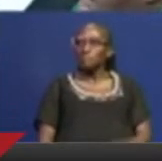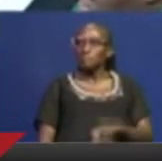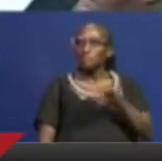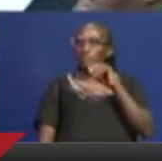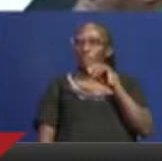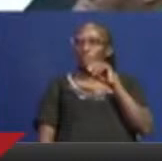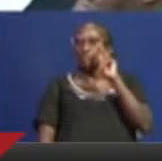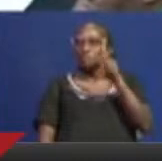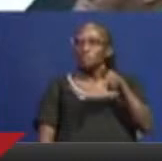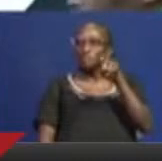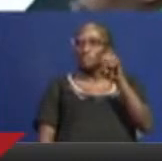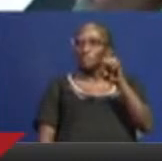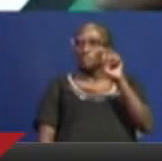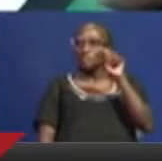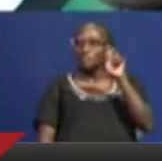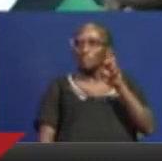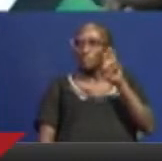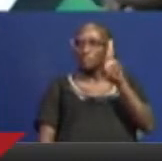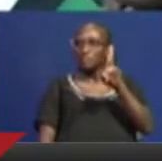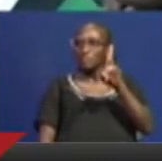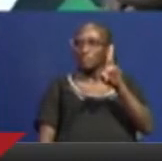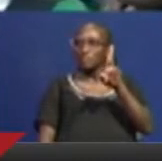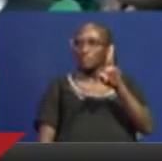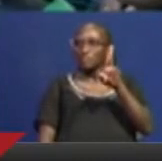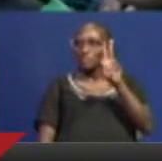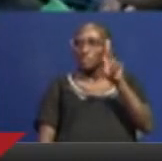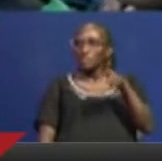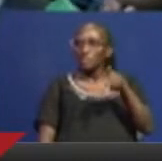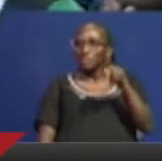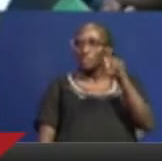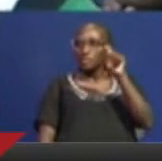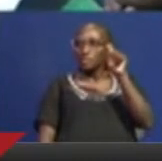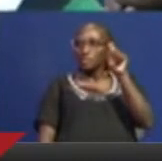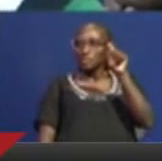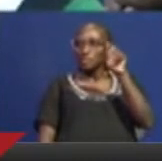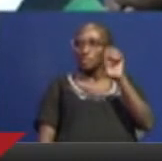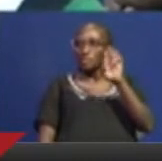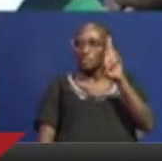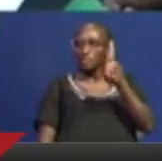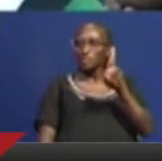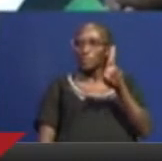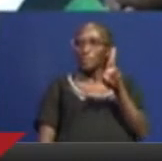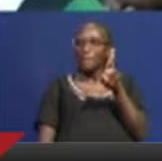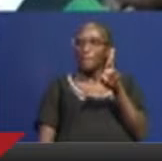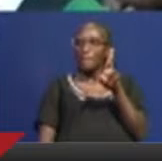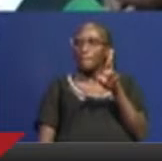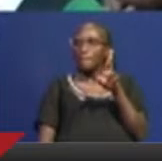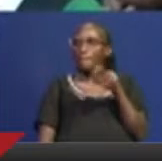Kangema Peter Kihongi. Kangema Peter Kihongi.